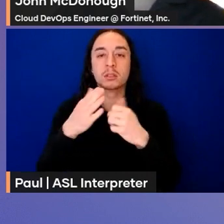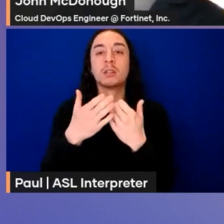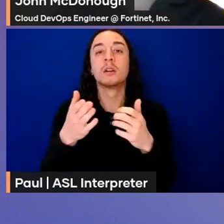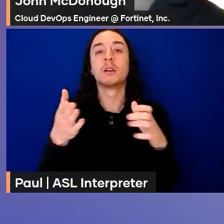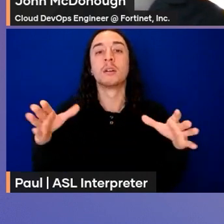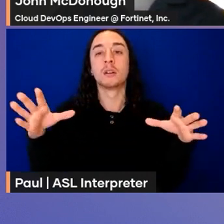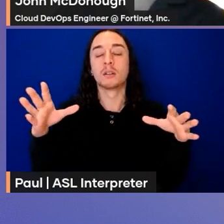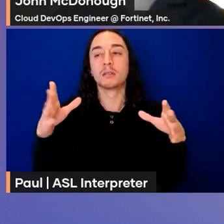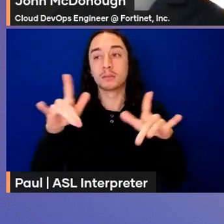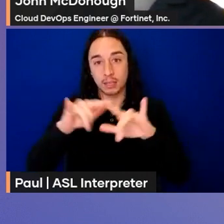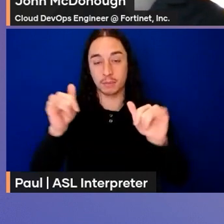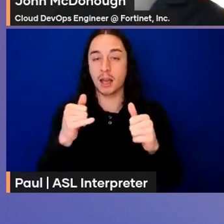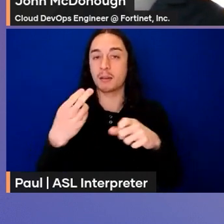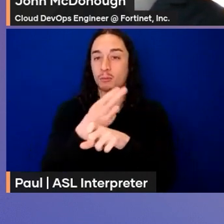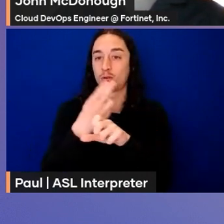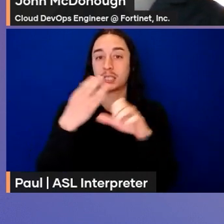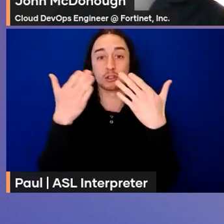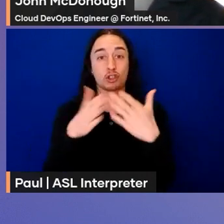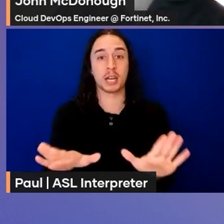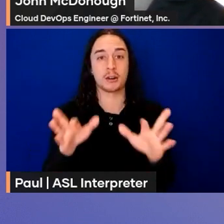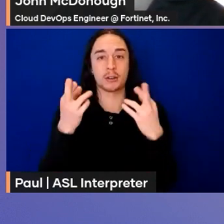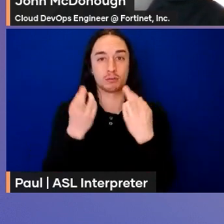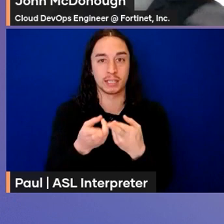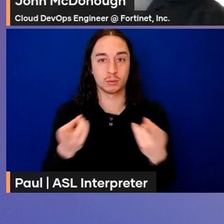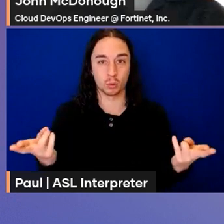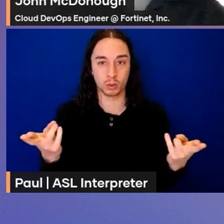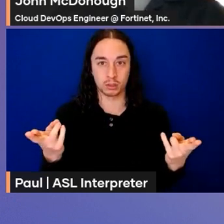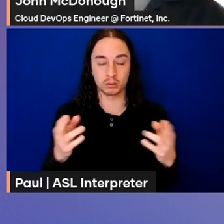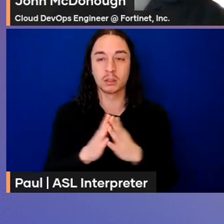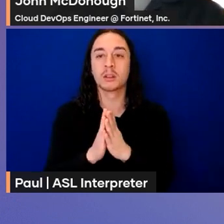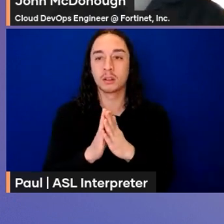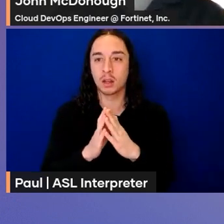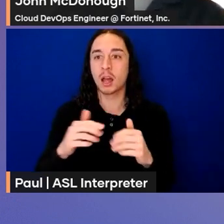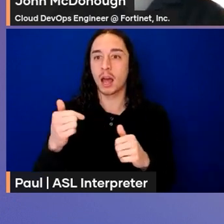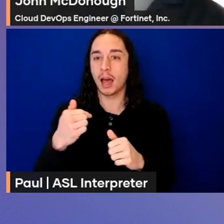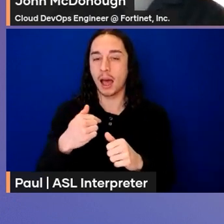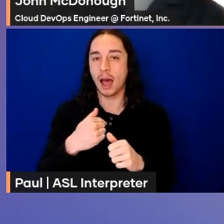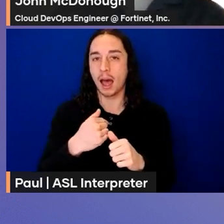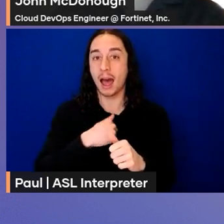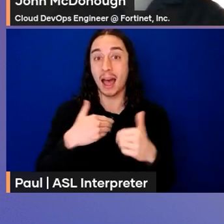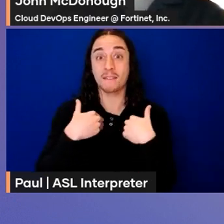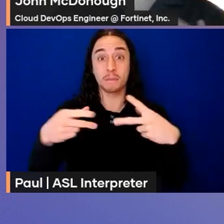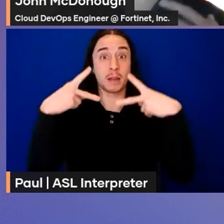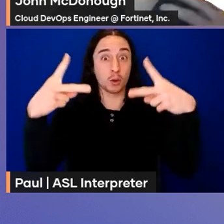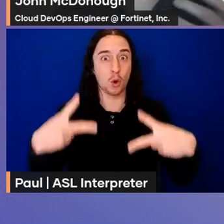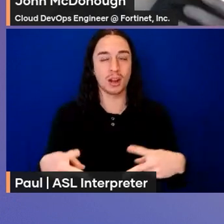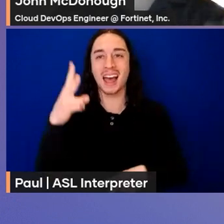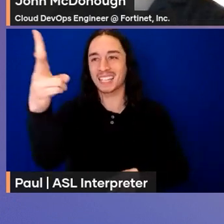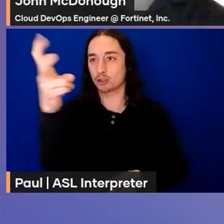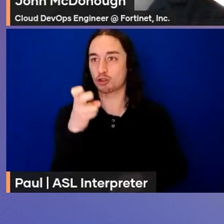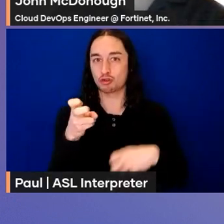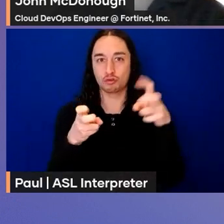generic resources, I've abstracted from my code any sort of